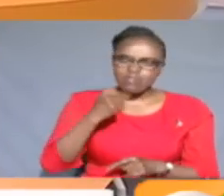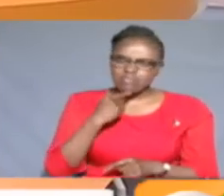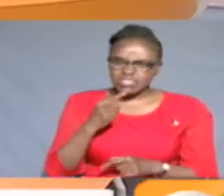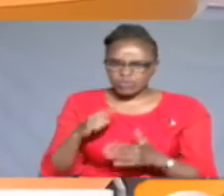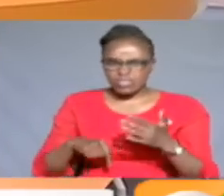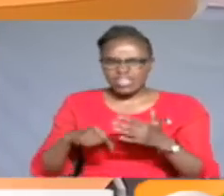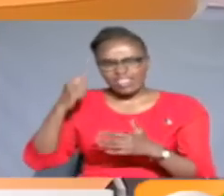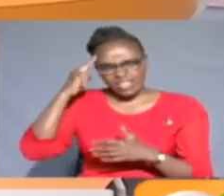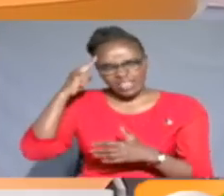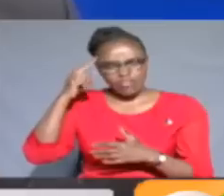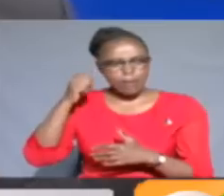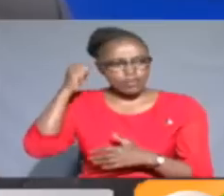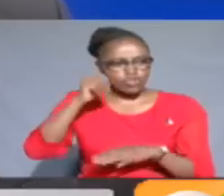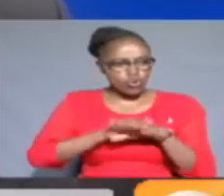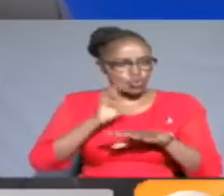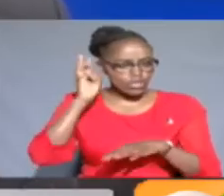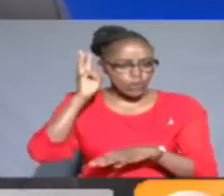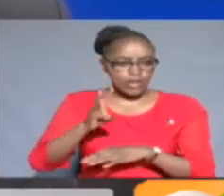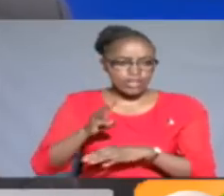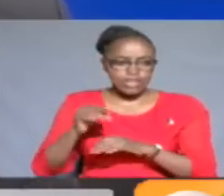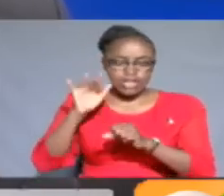I think